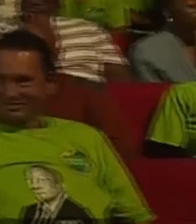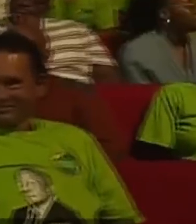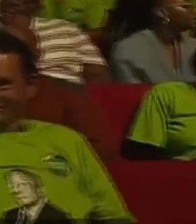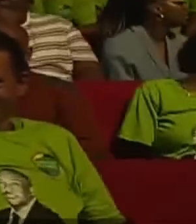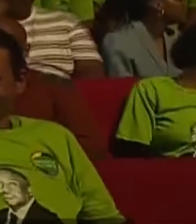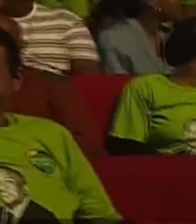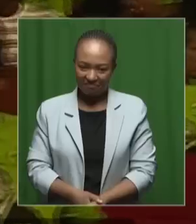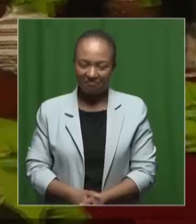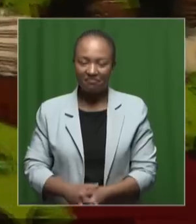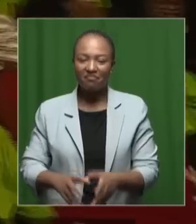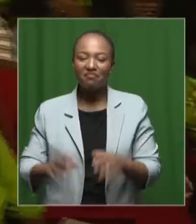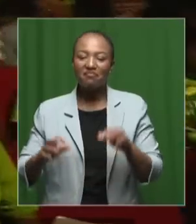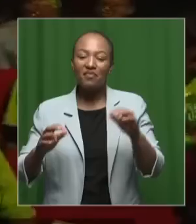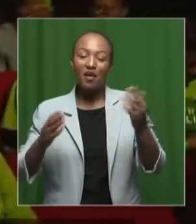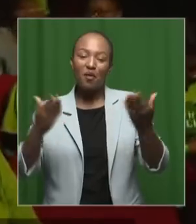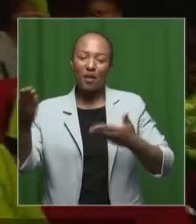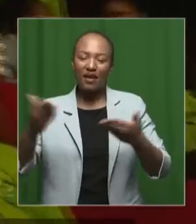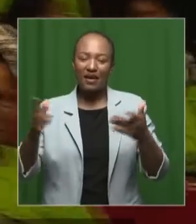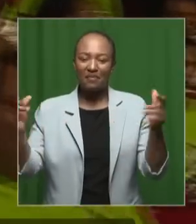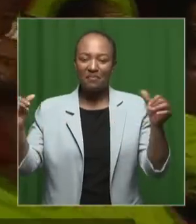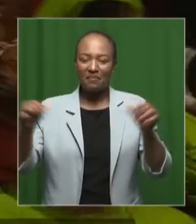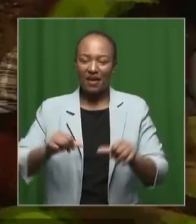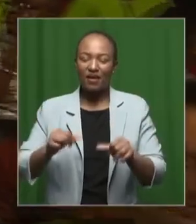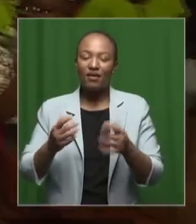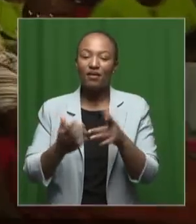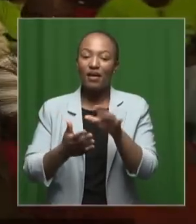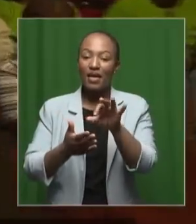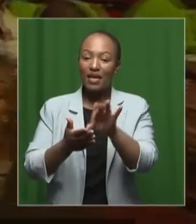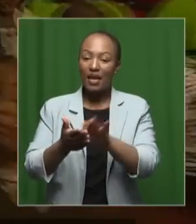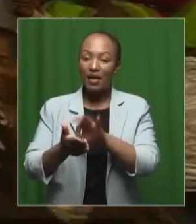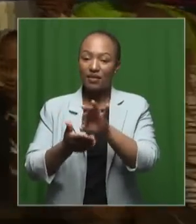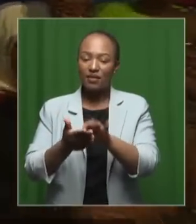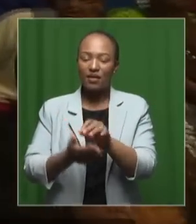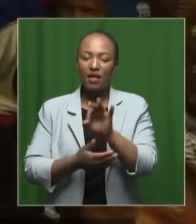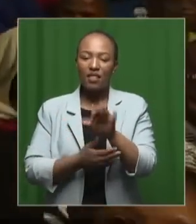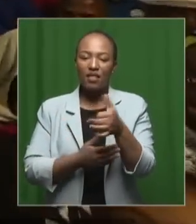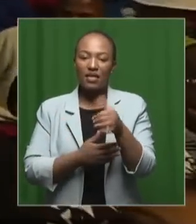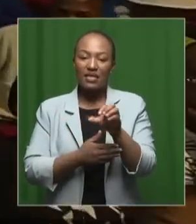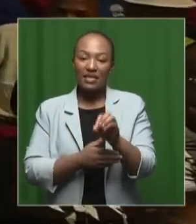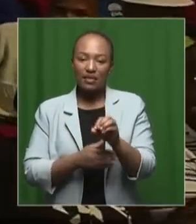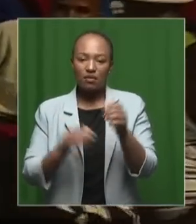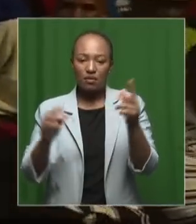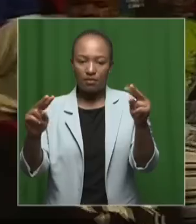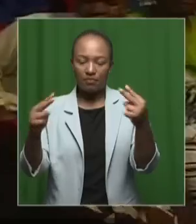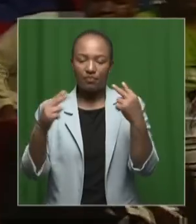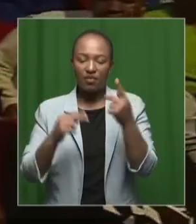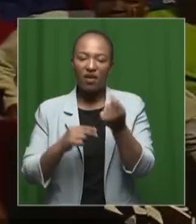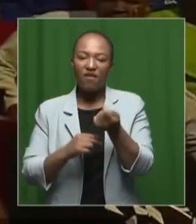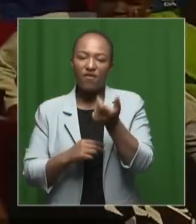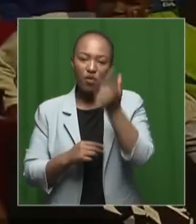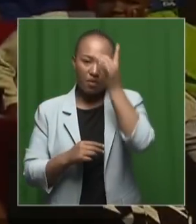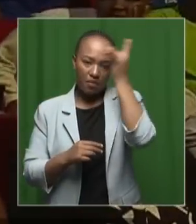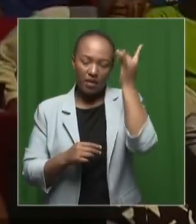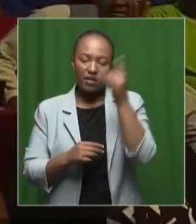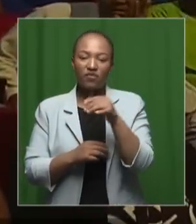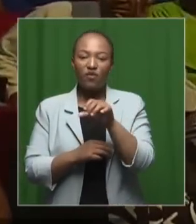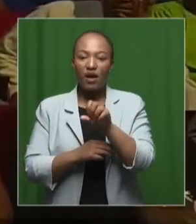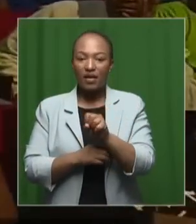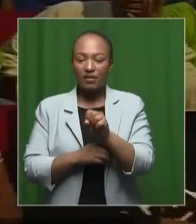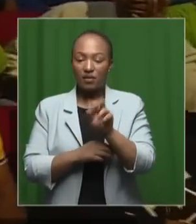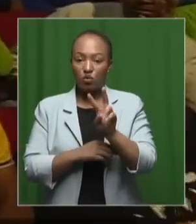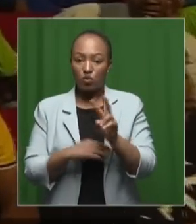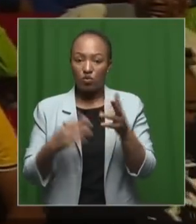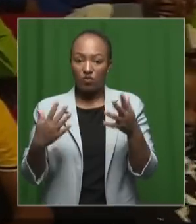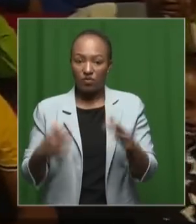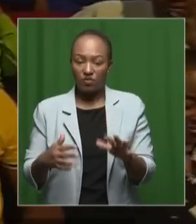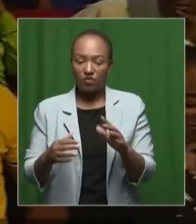Welcome back. You're watching Elections 360 as we're engaging with audience members. We have a few minutes left on S2. Thereafter, we'll